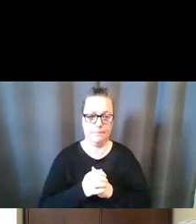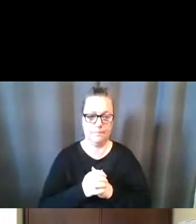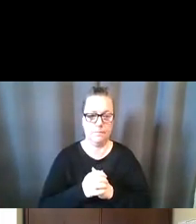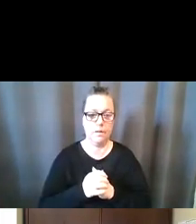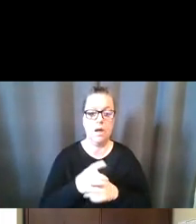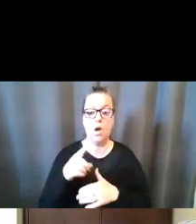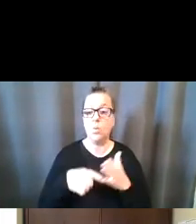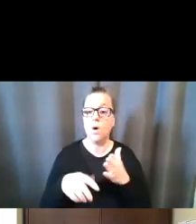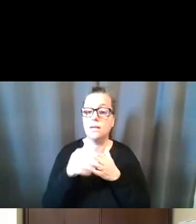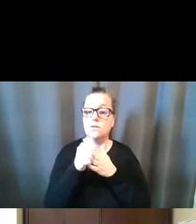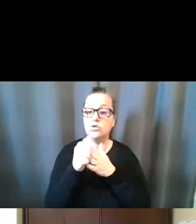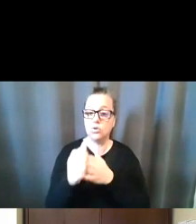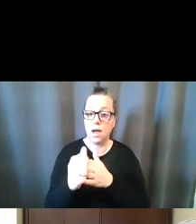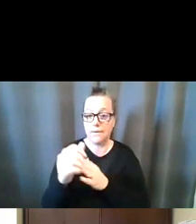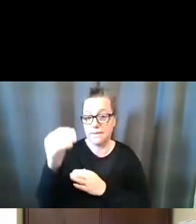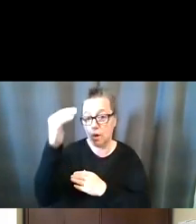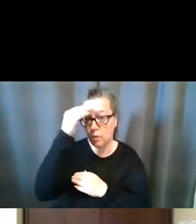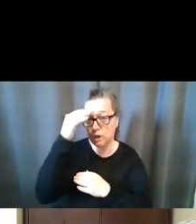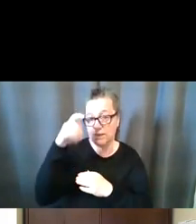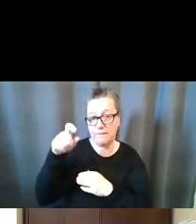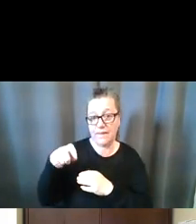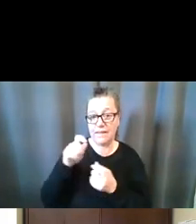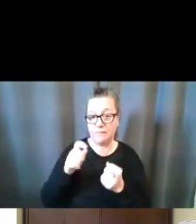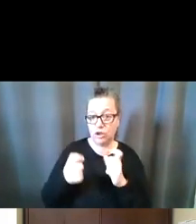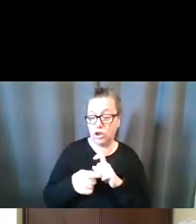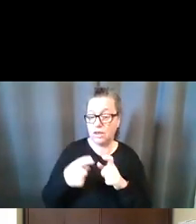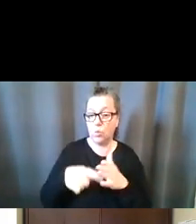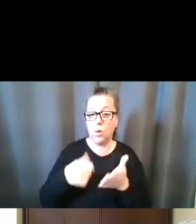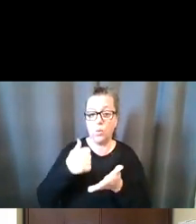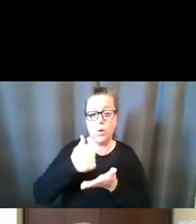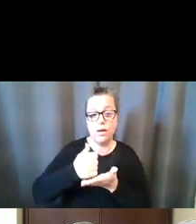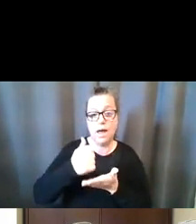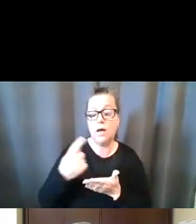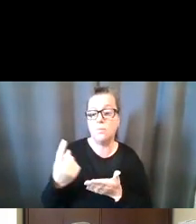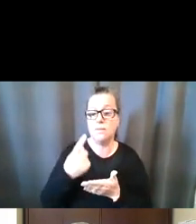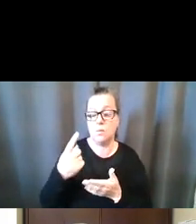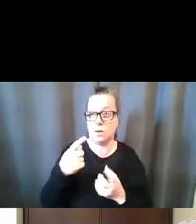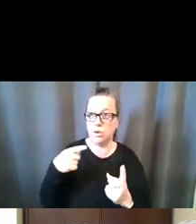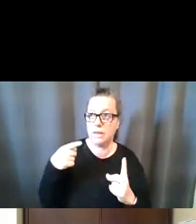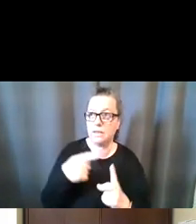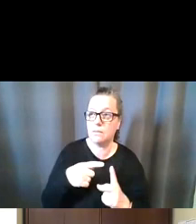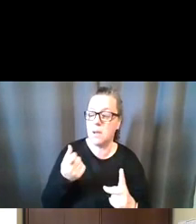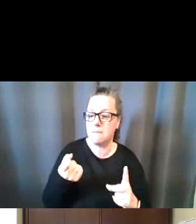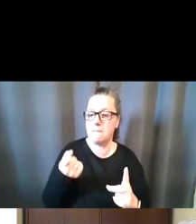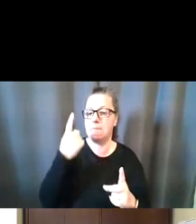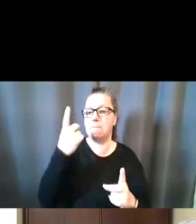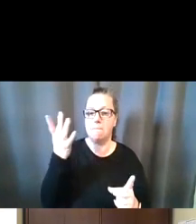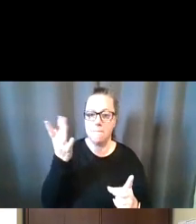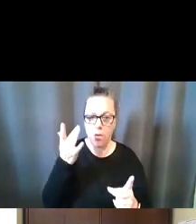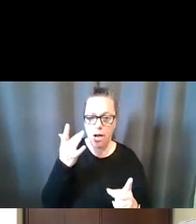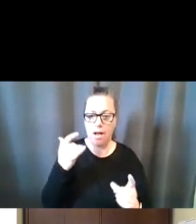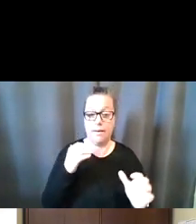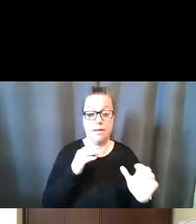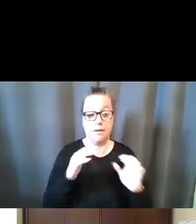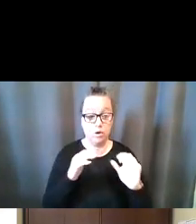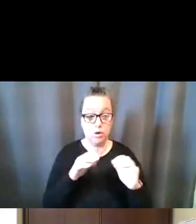What drives awareness of the need for change? What would help somebody get to the point of saying, I understand why? Communication